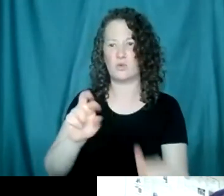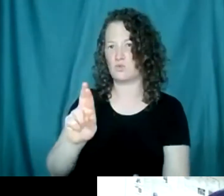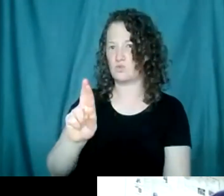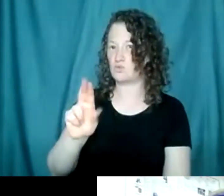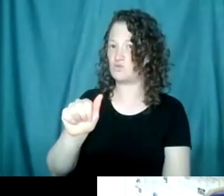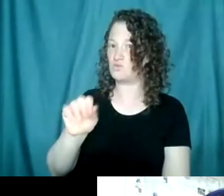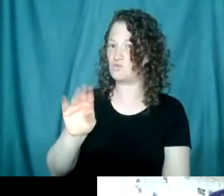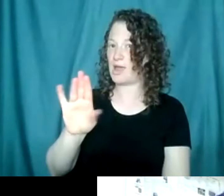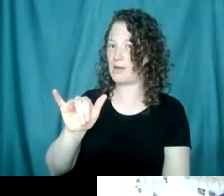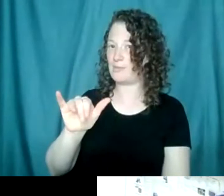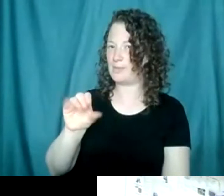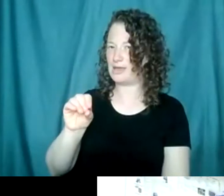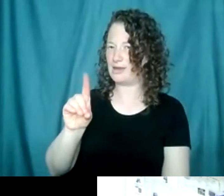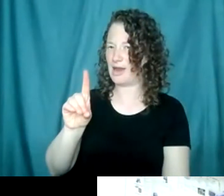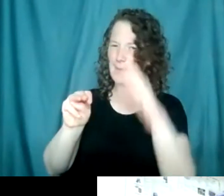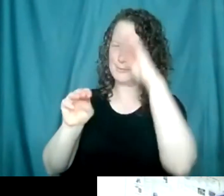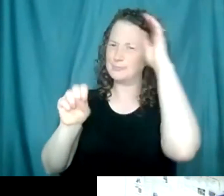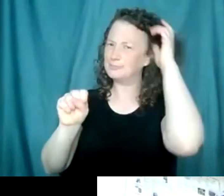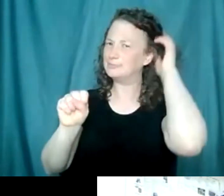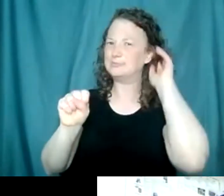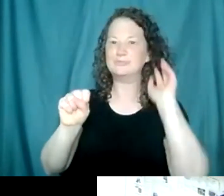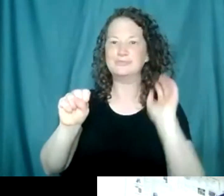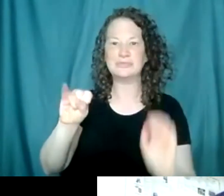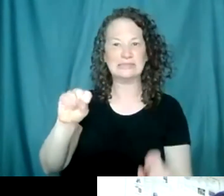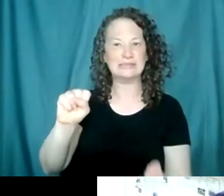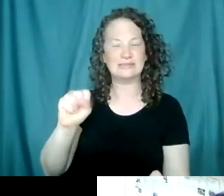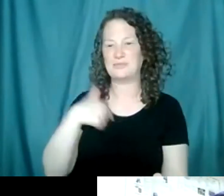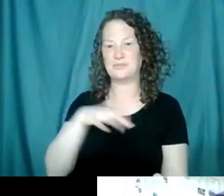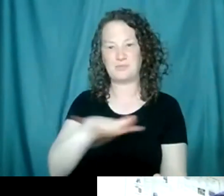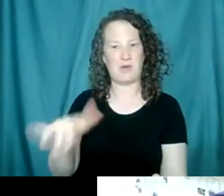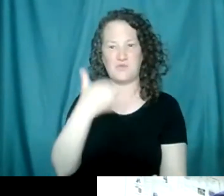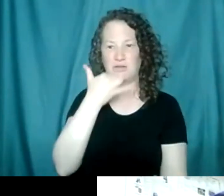well studied plant. We know a lot about Arabidopsis.